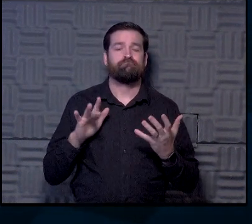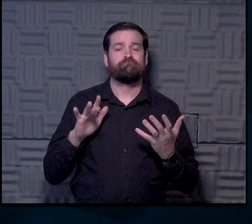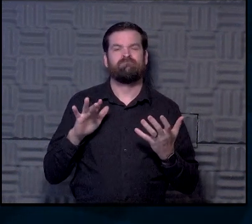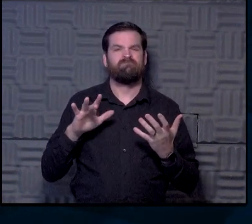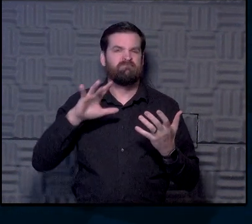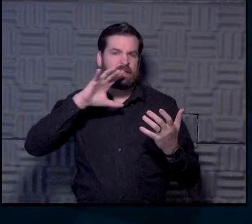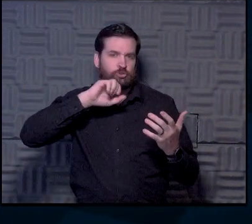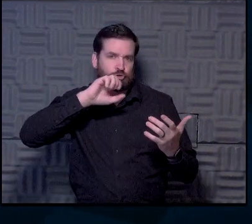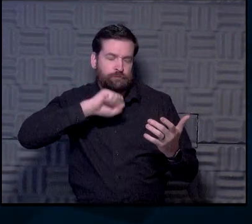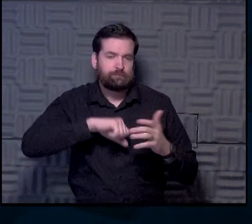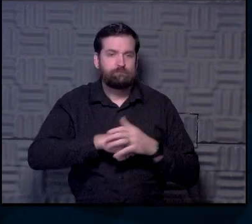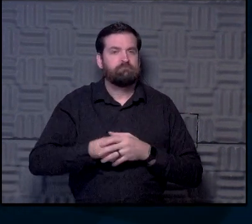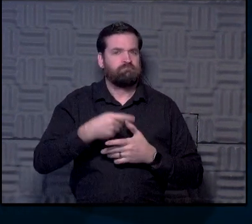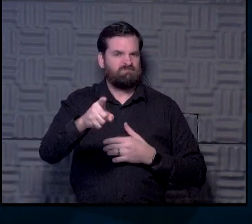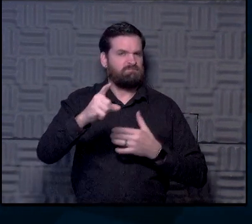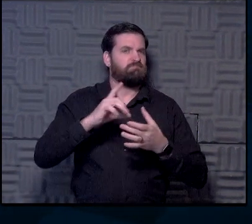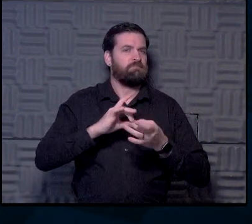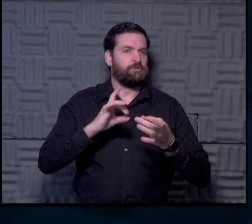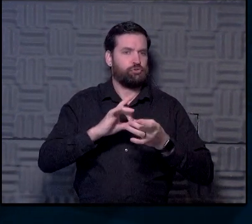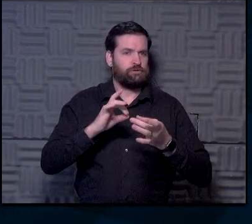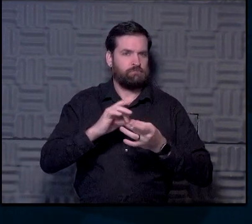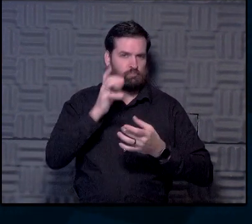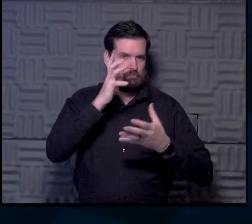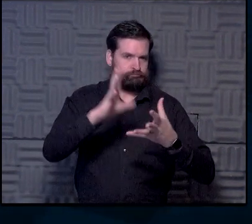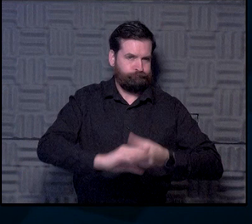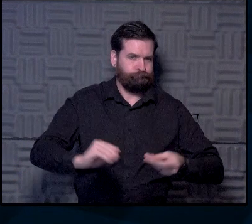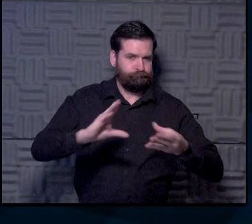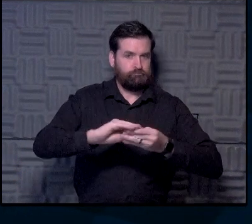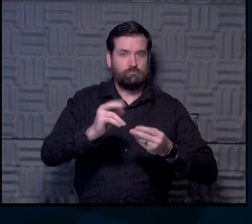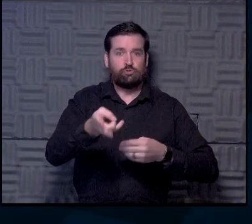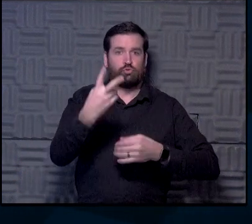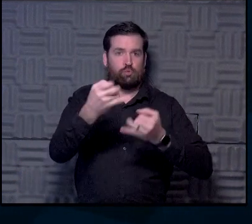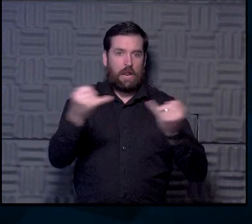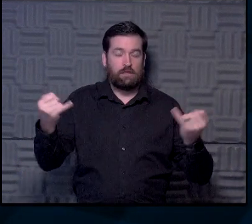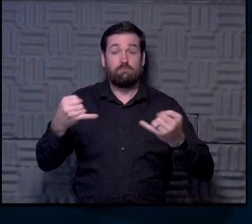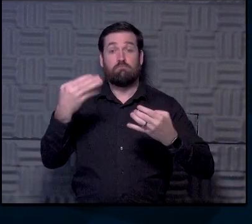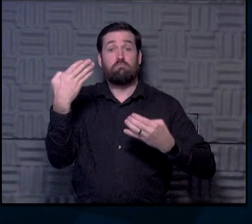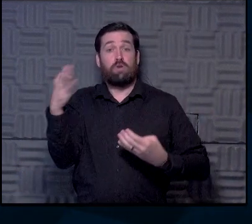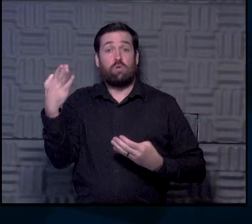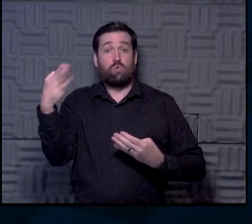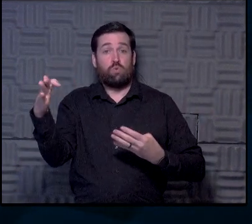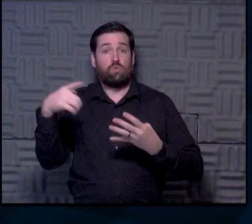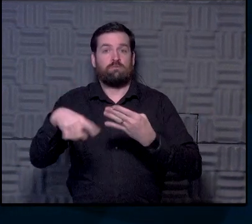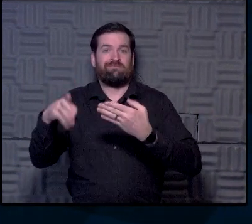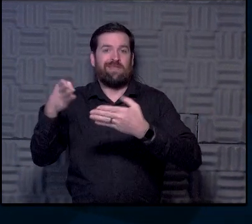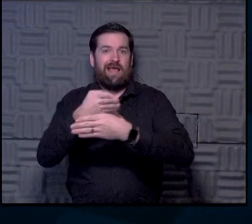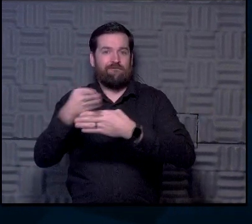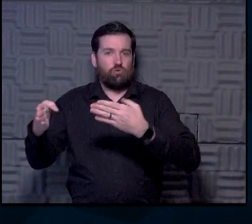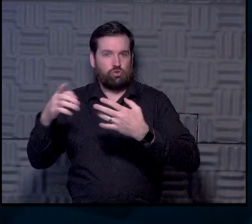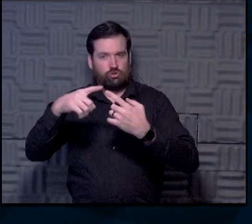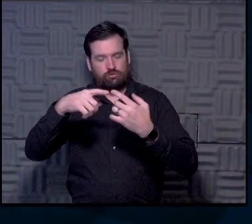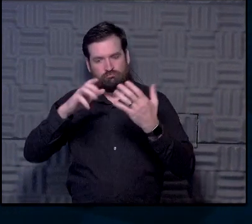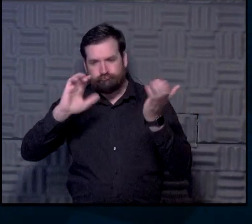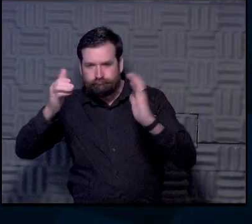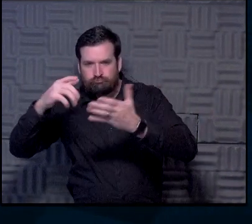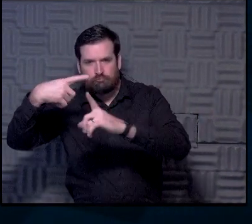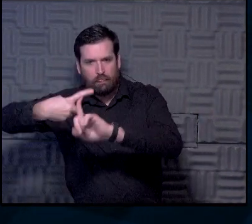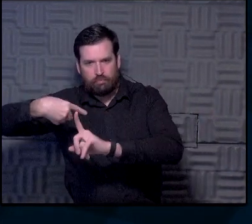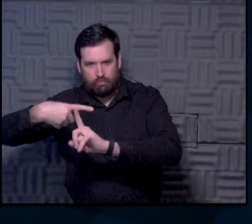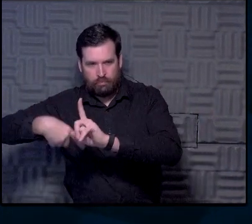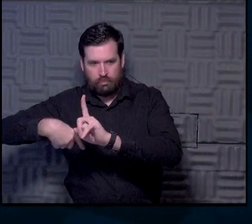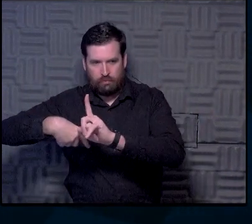age. So I told you, or mentioned I would tell this story. There are two lines here. The blue line is the average age by month of those being admitted to the